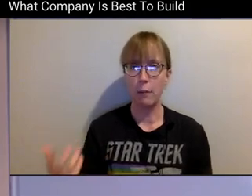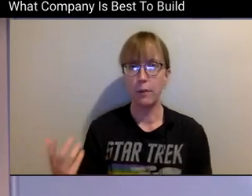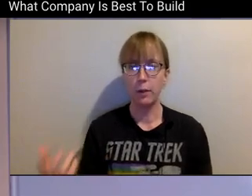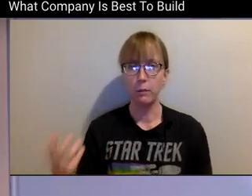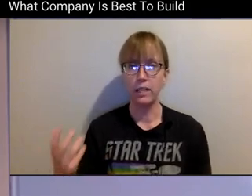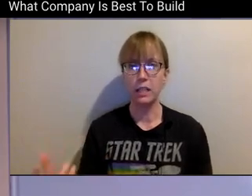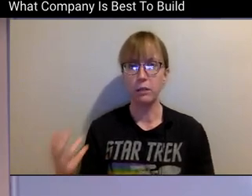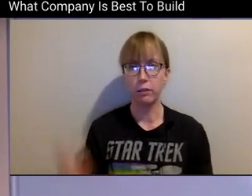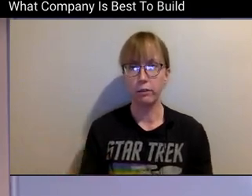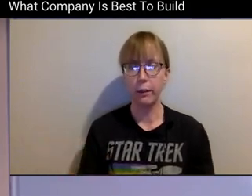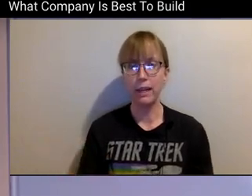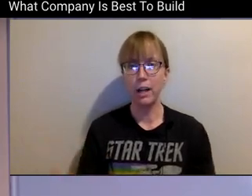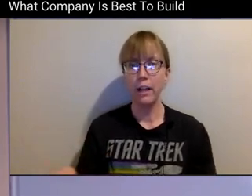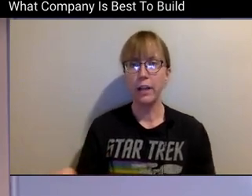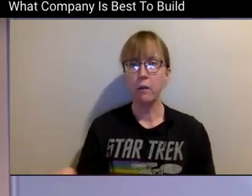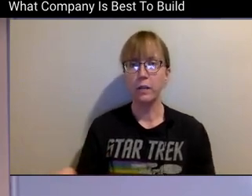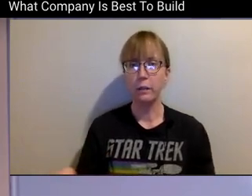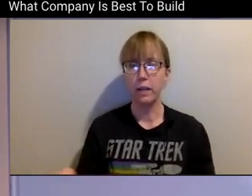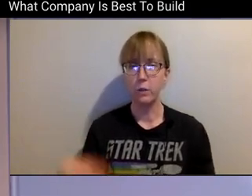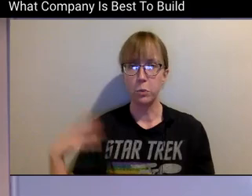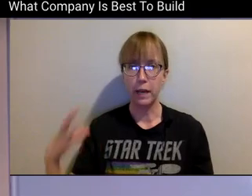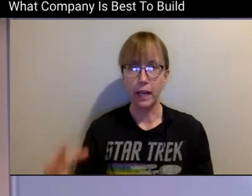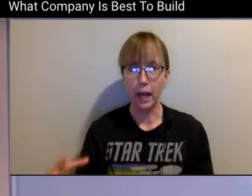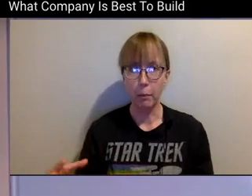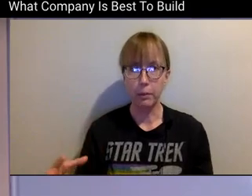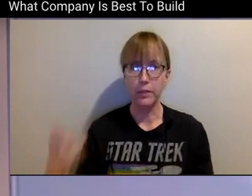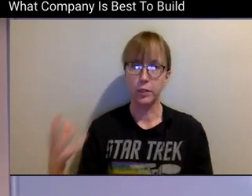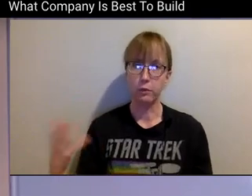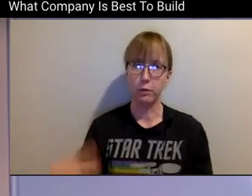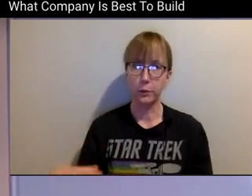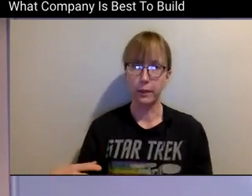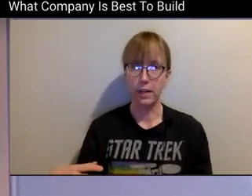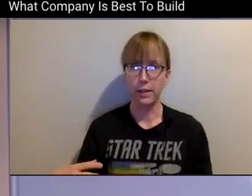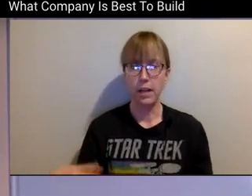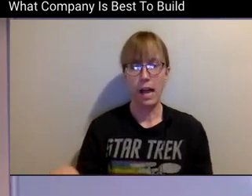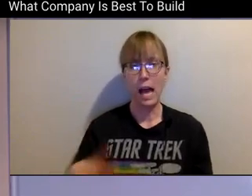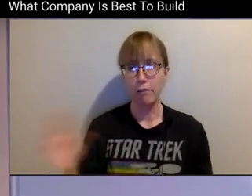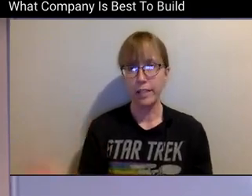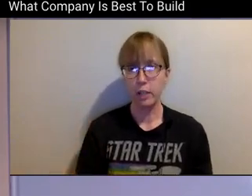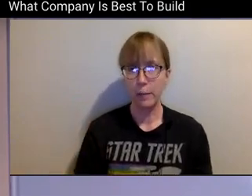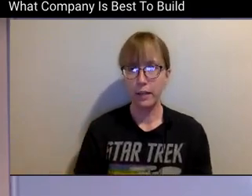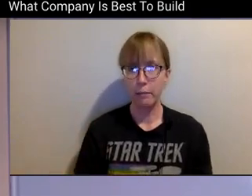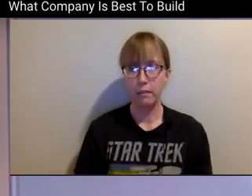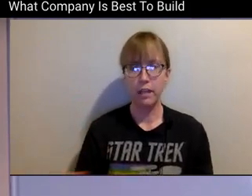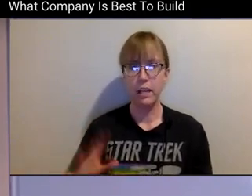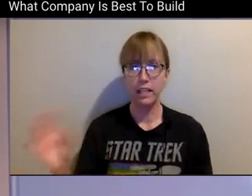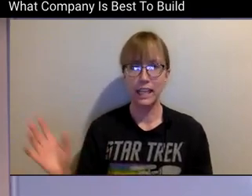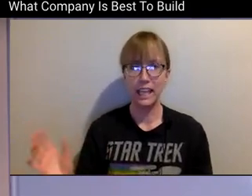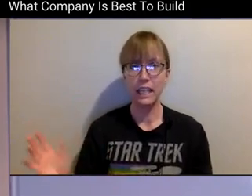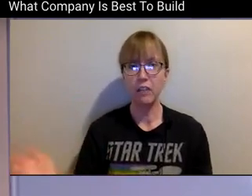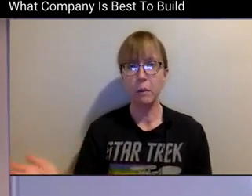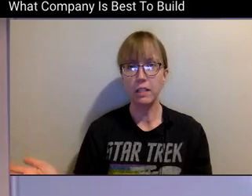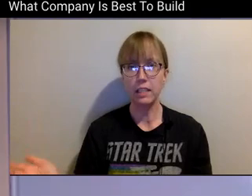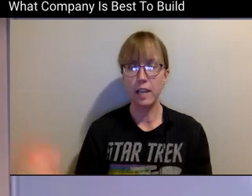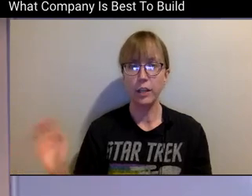the top of the pyramid is through recruiting. The only way to rank up is through recruitment. Every single MLM is like